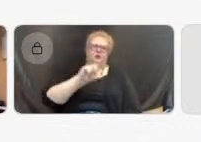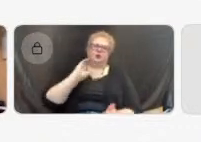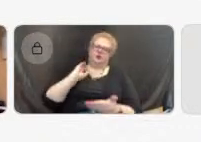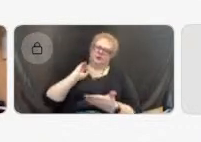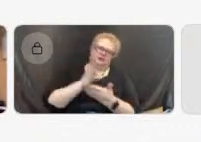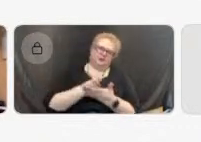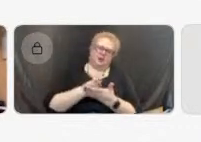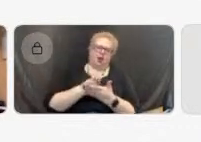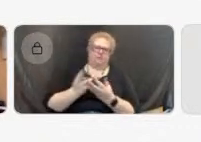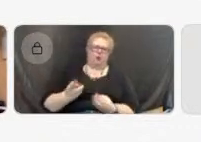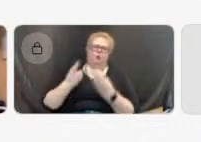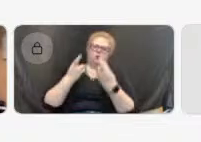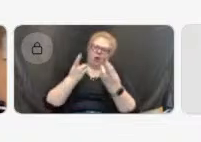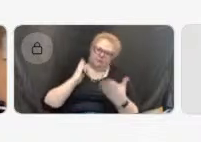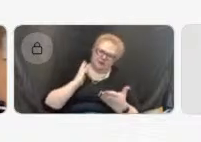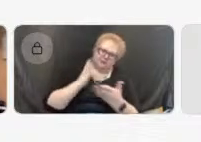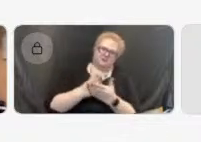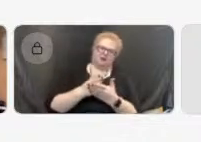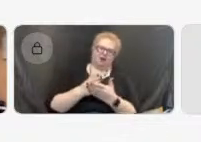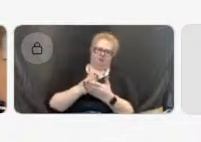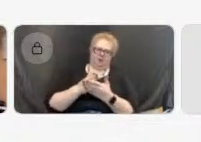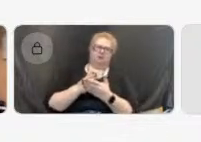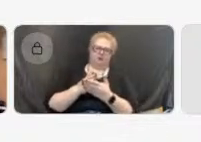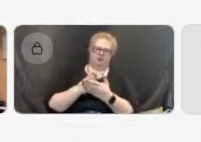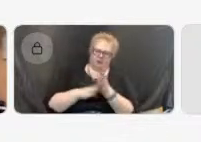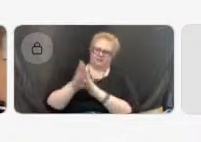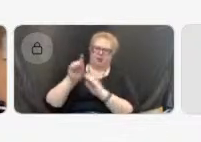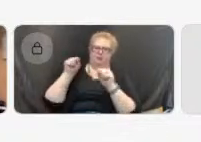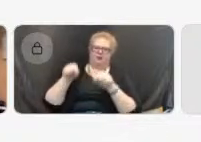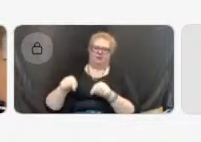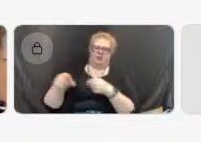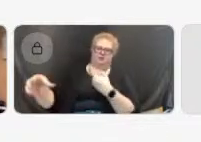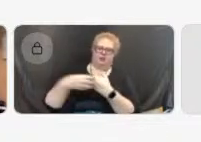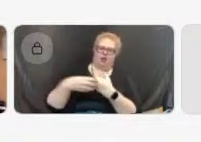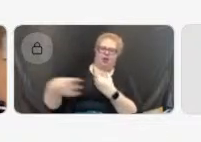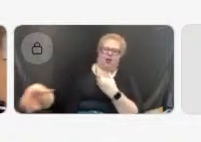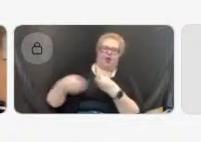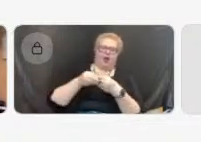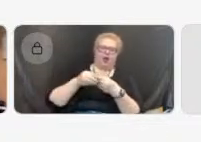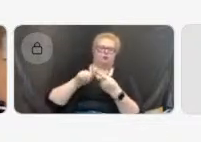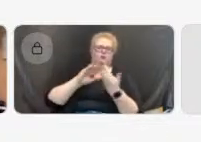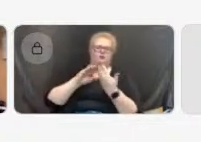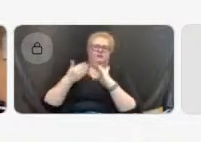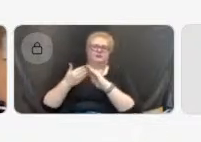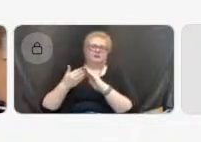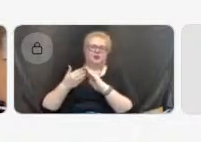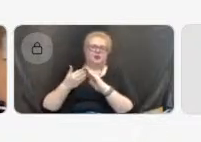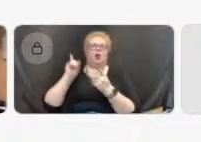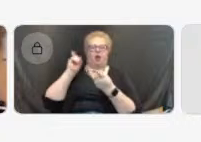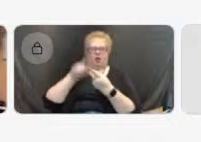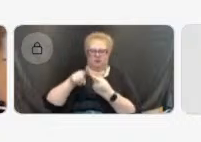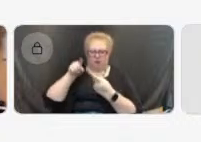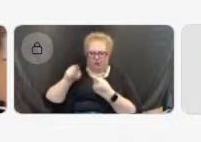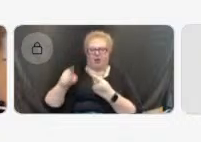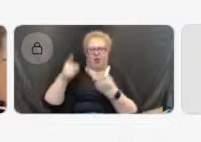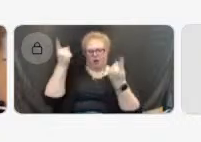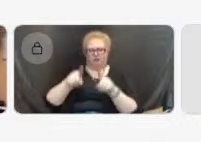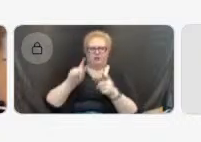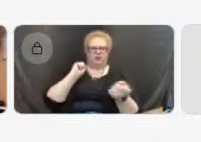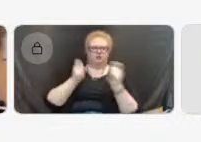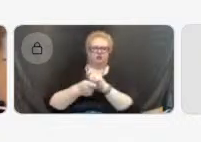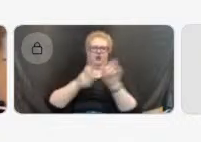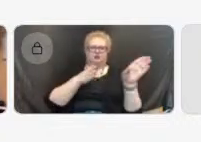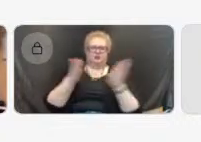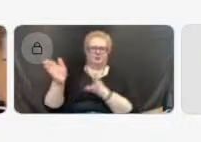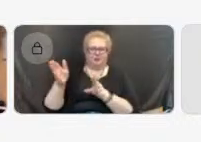annexation of this property and the destruction of our community until changes are made to the plan, as